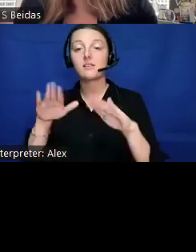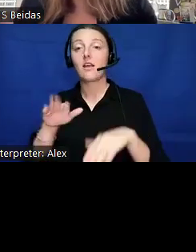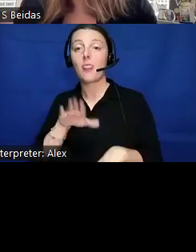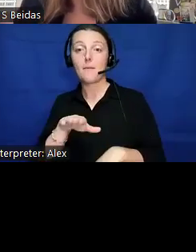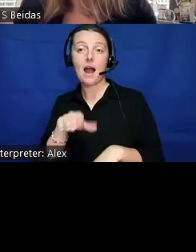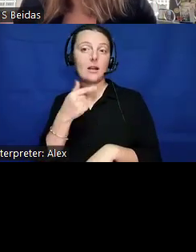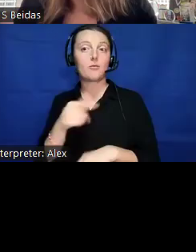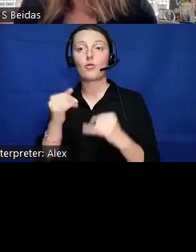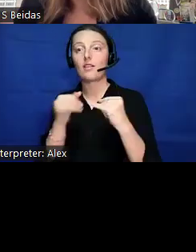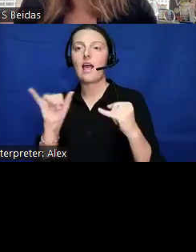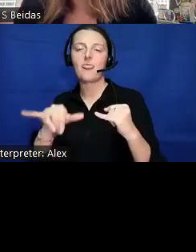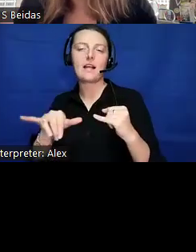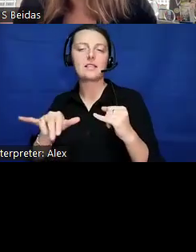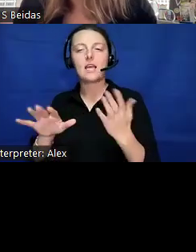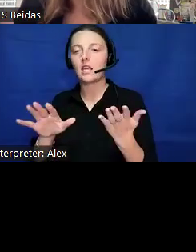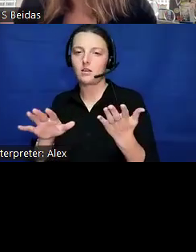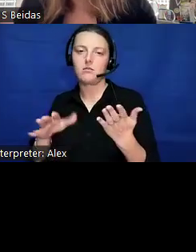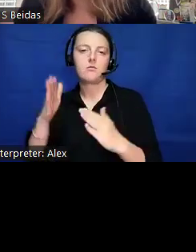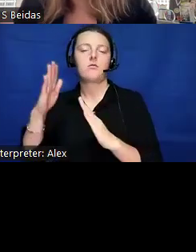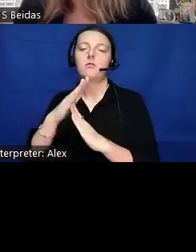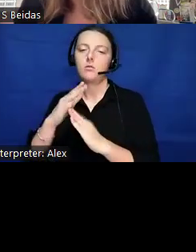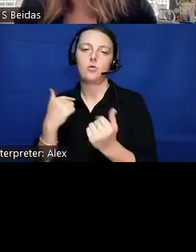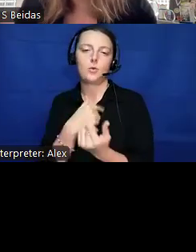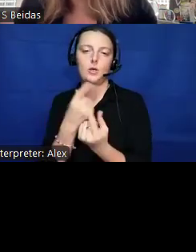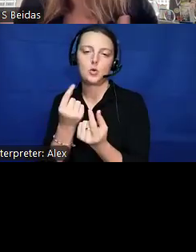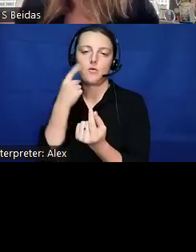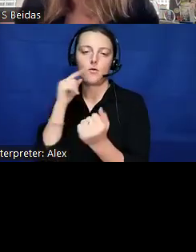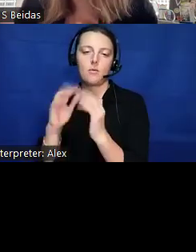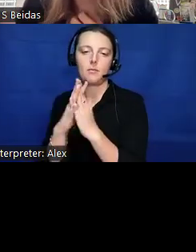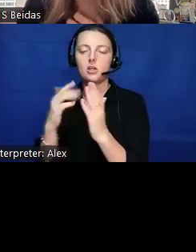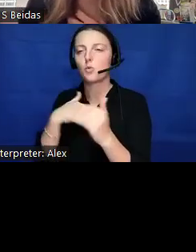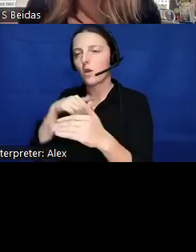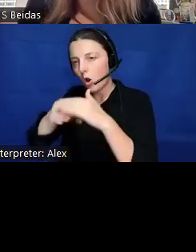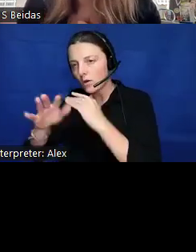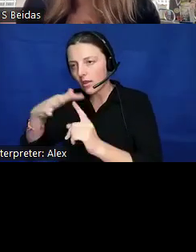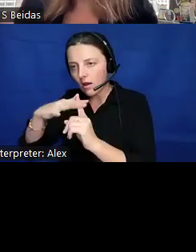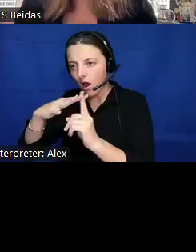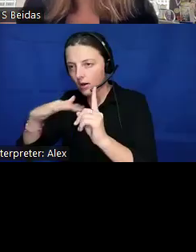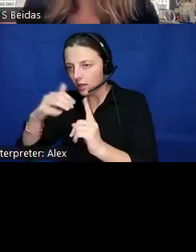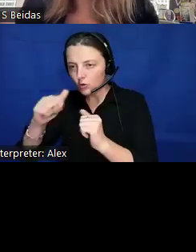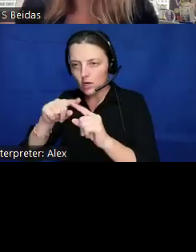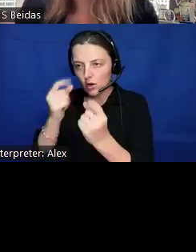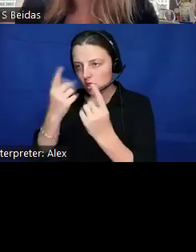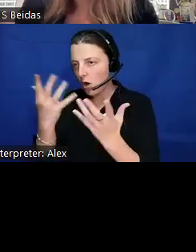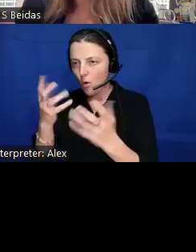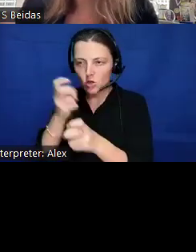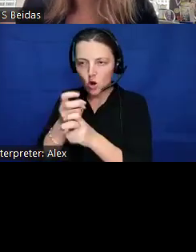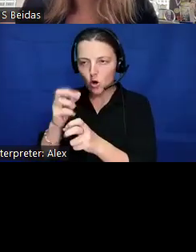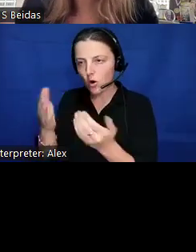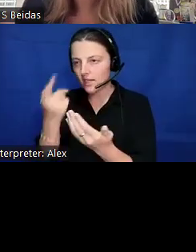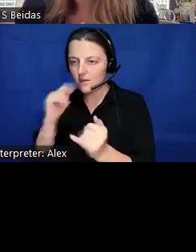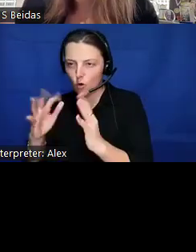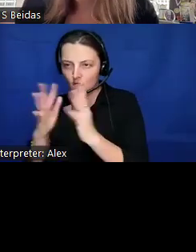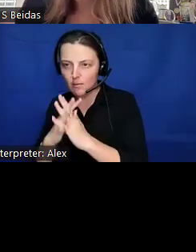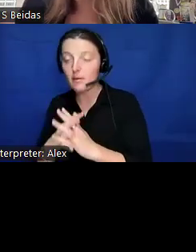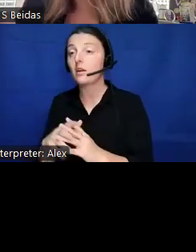bread and butter of what we do in implementation. We go into context, we try to understand what might make it hard or easy to implement, design strategies